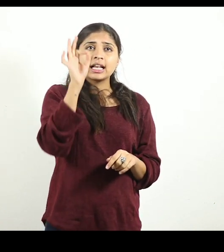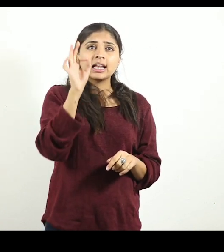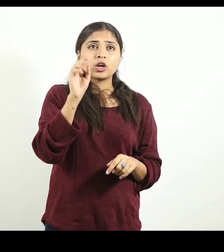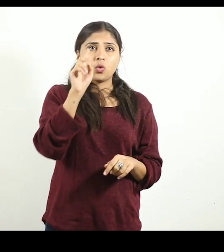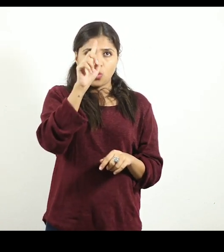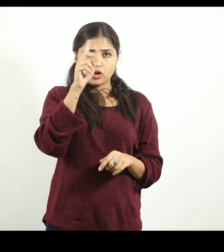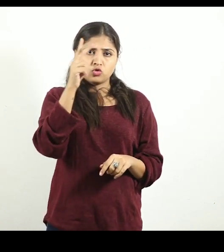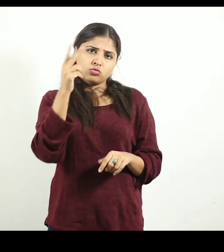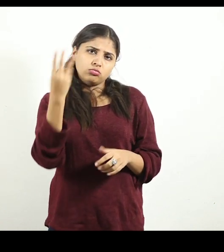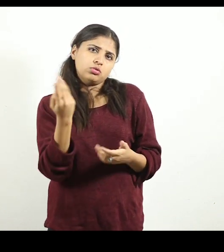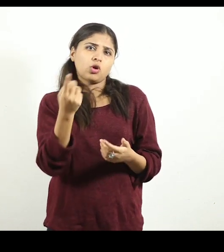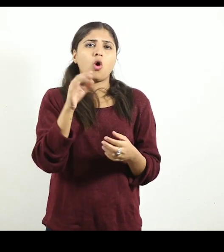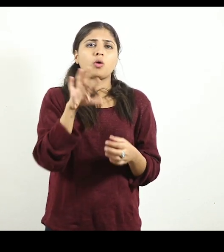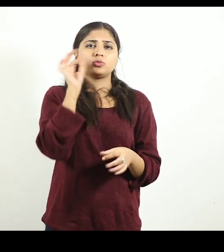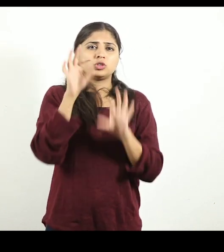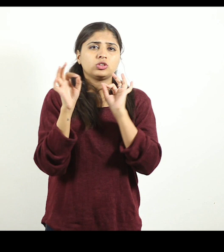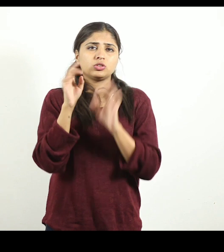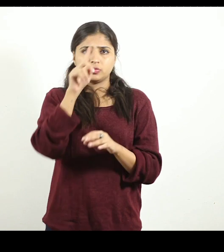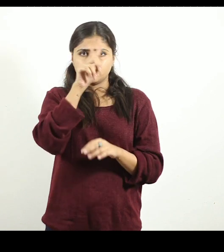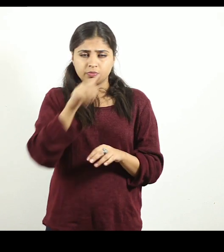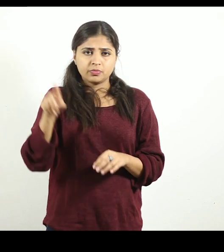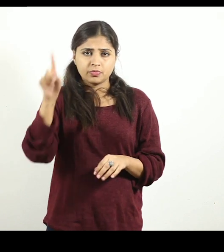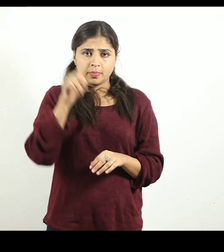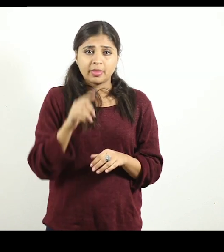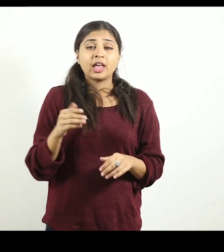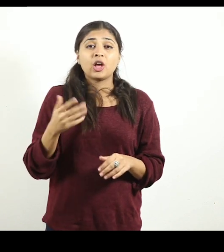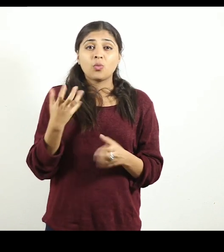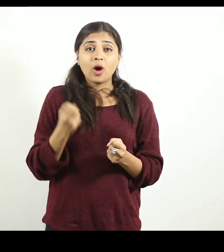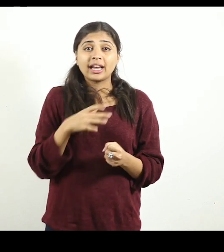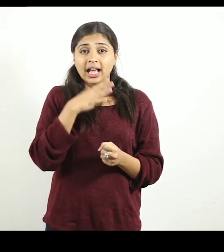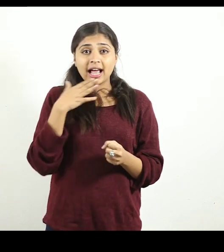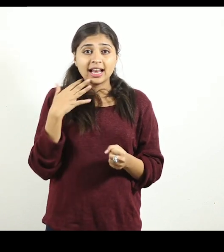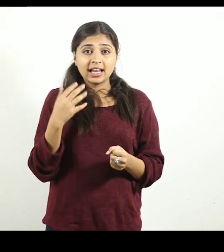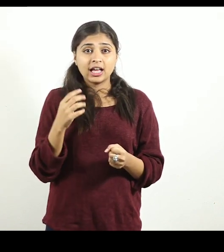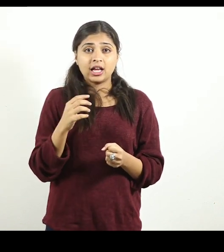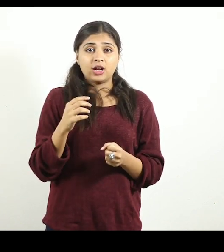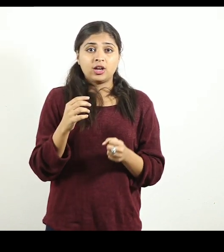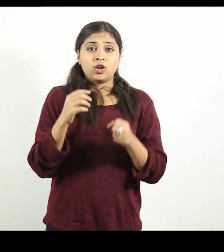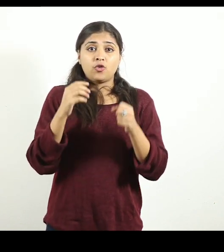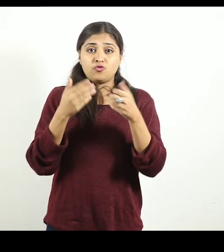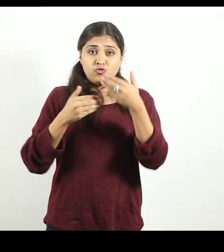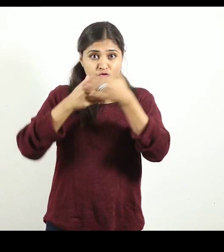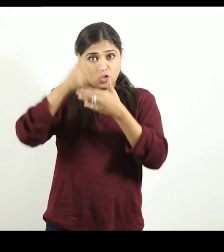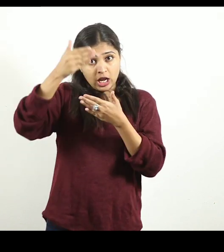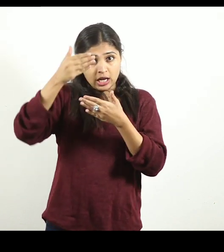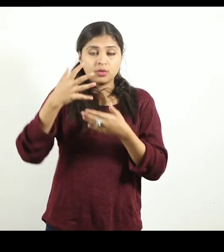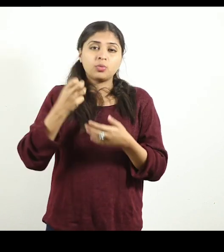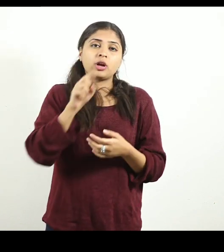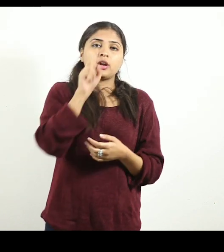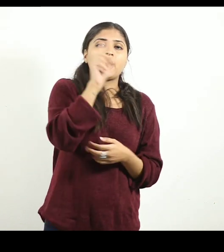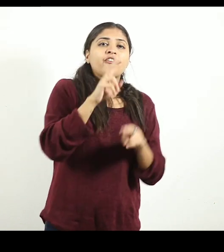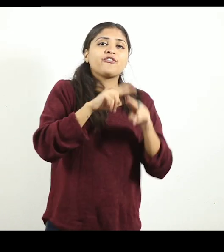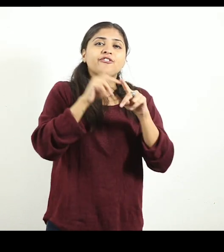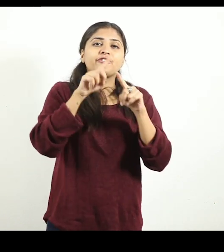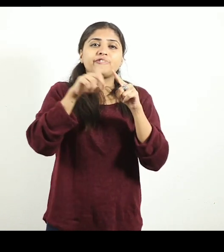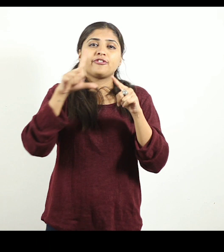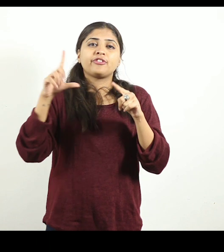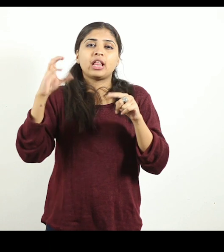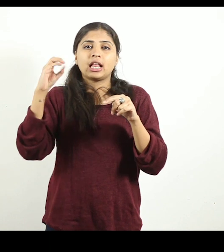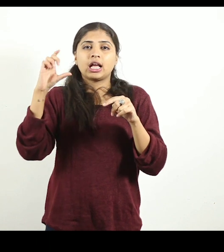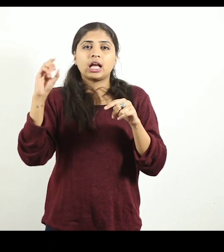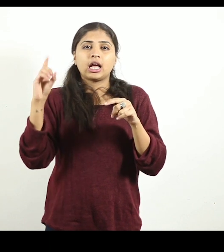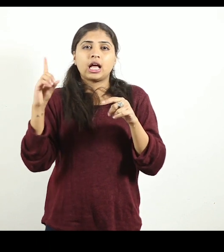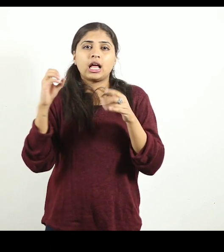and select one of the following options. To fill cells with solid color, click the arrow next to the fill color and then under